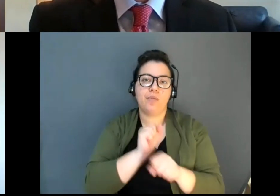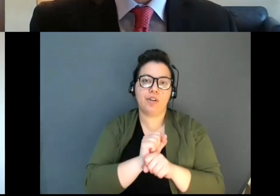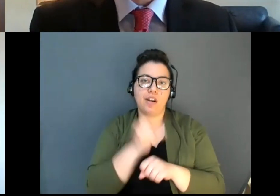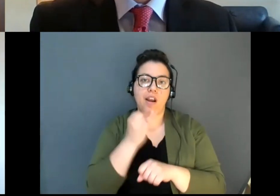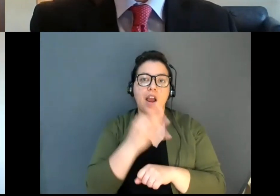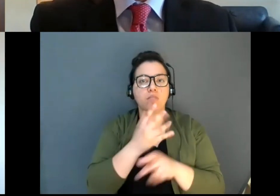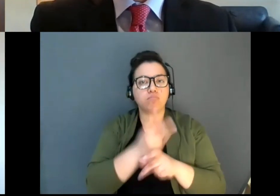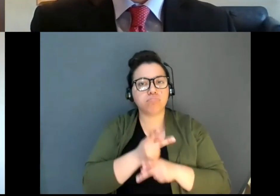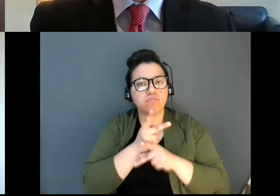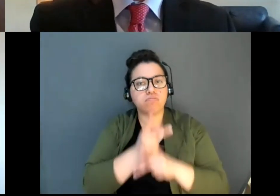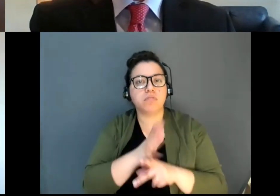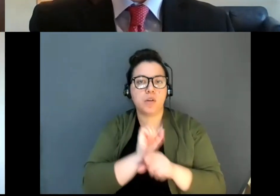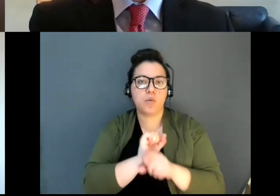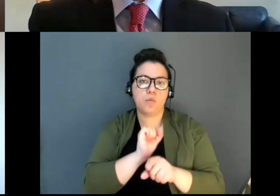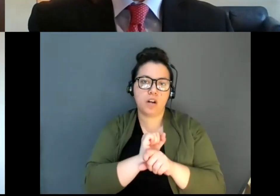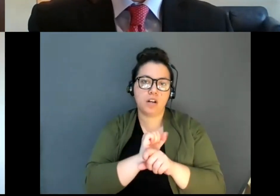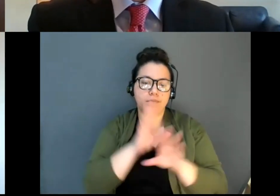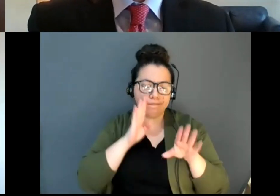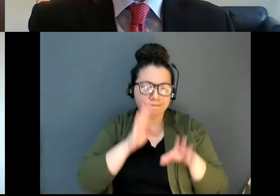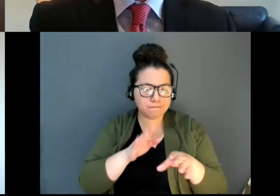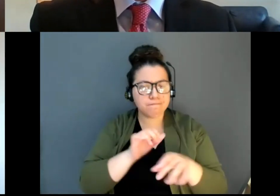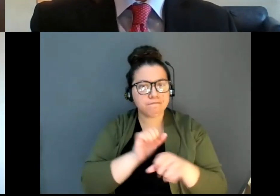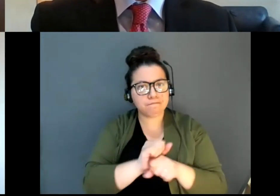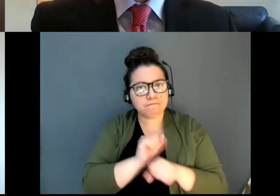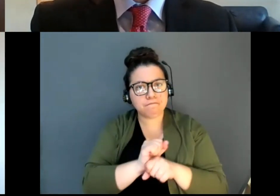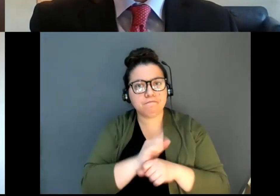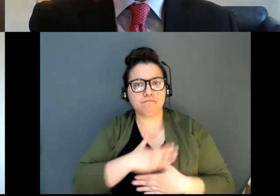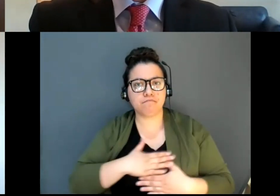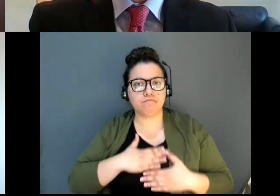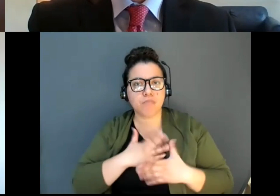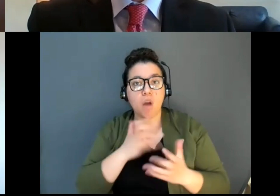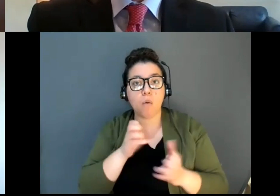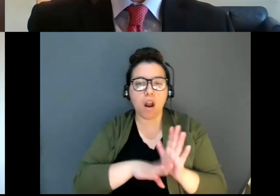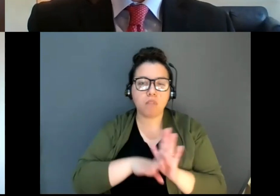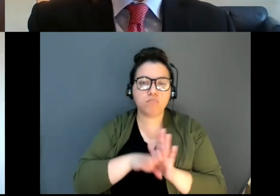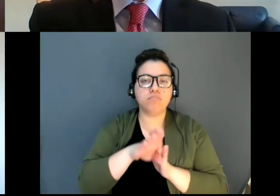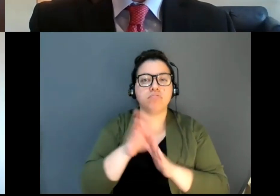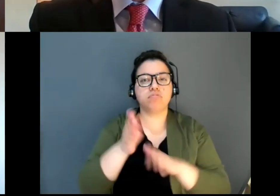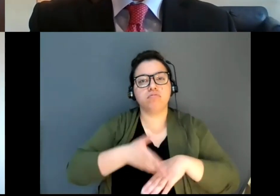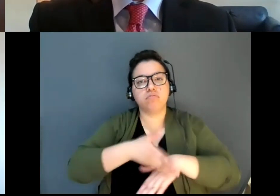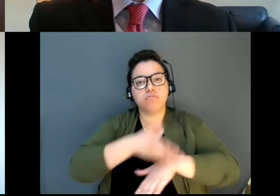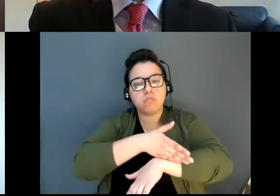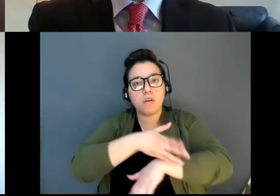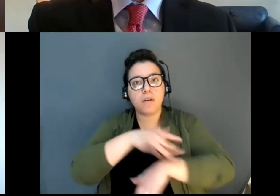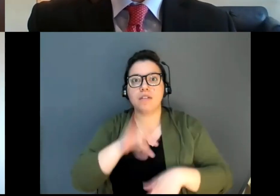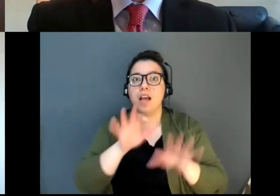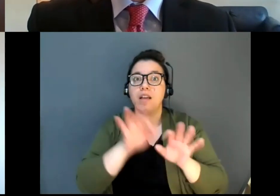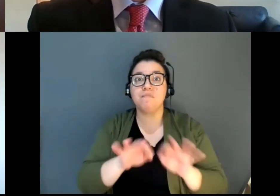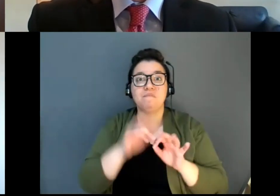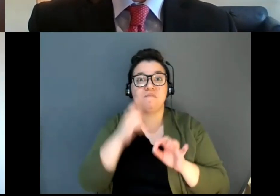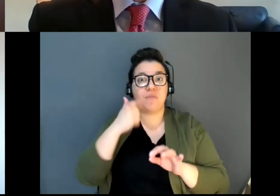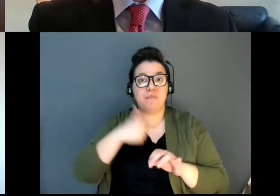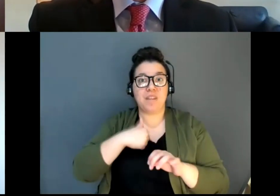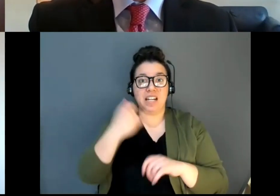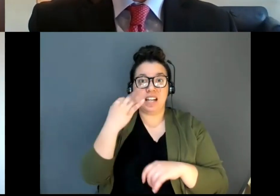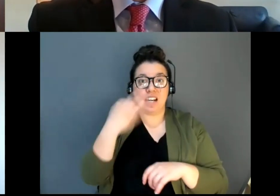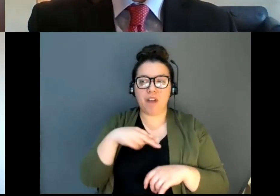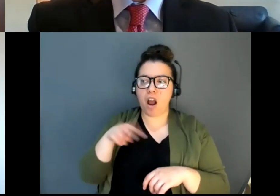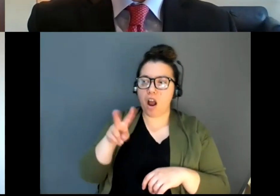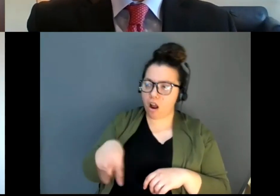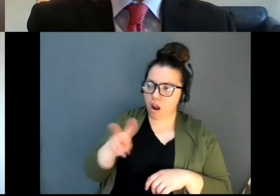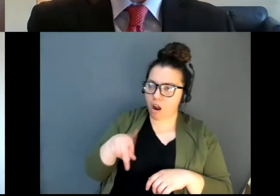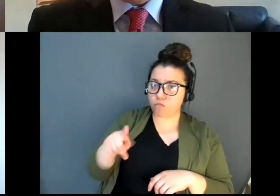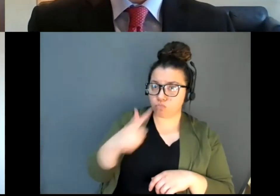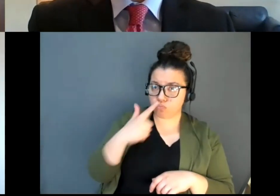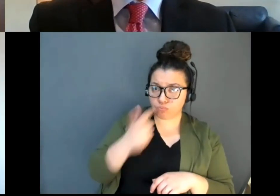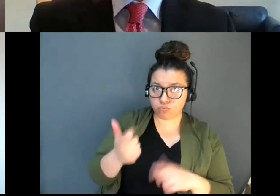about what they're doing, and they want to grow and get better at it. So yeah, I think that's crucial for me to know that you're coming prepared and you're interested in